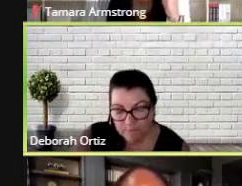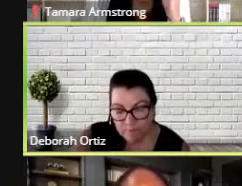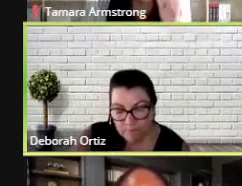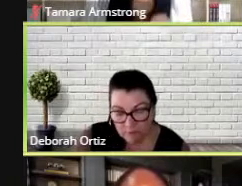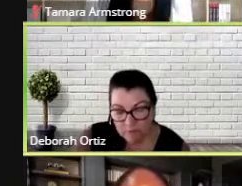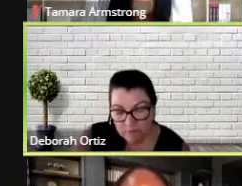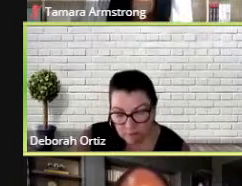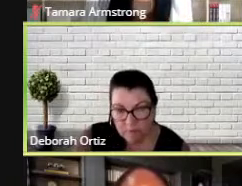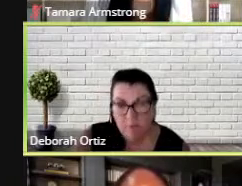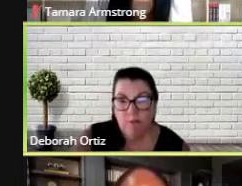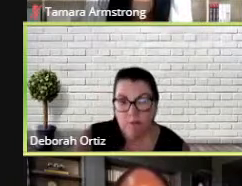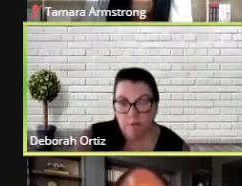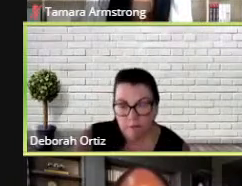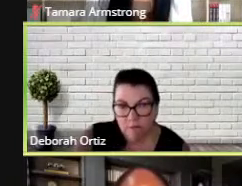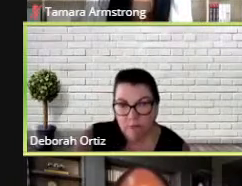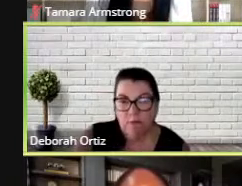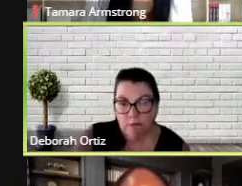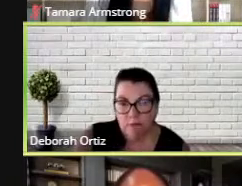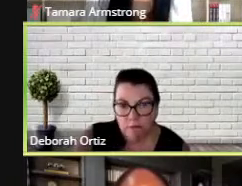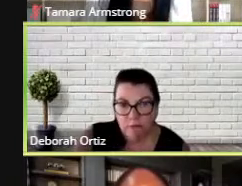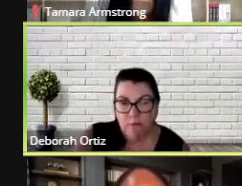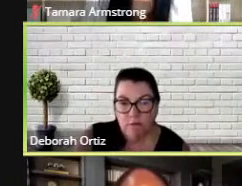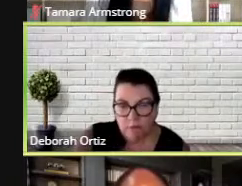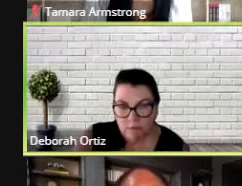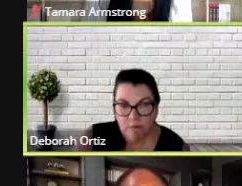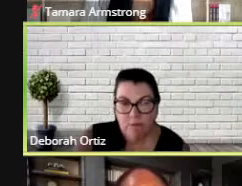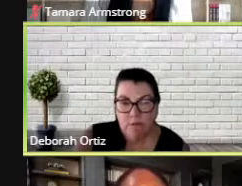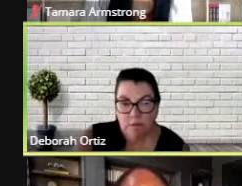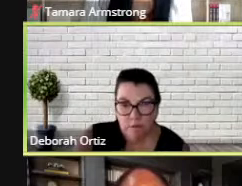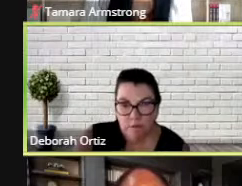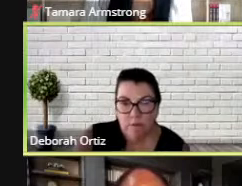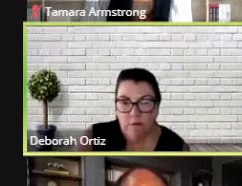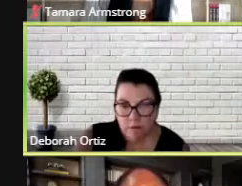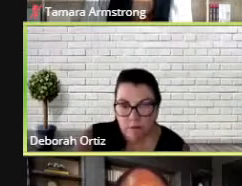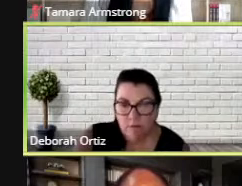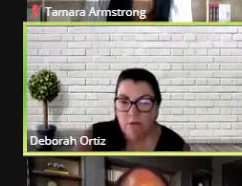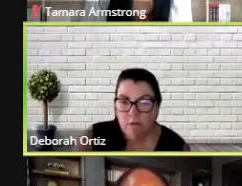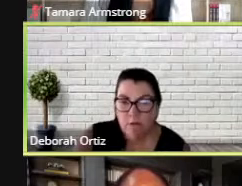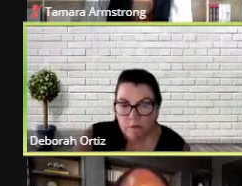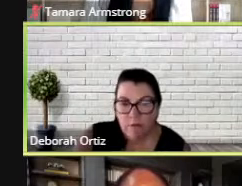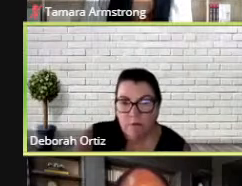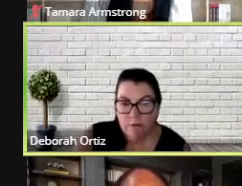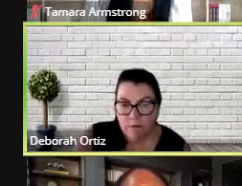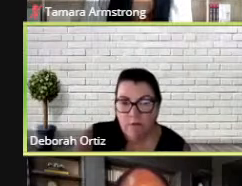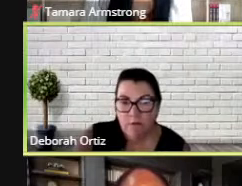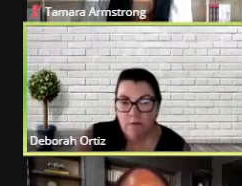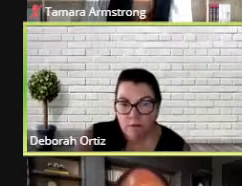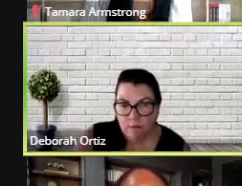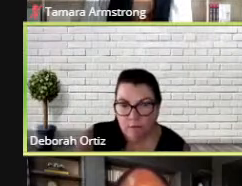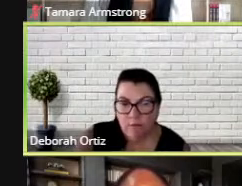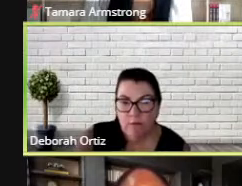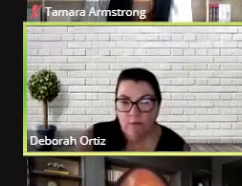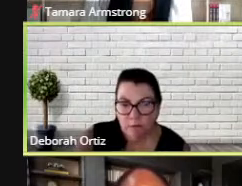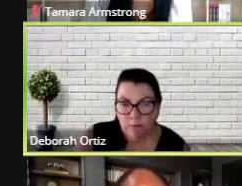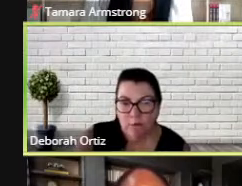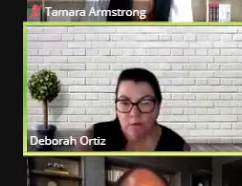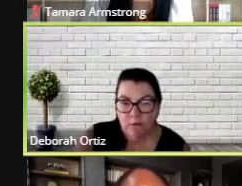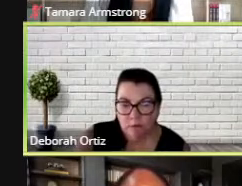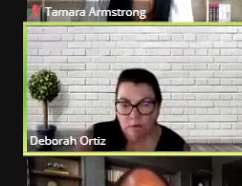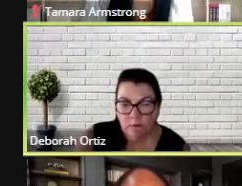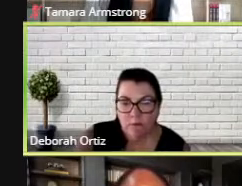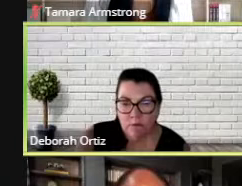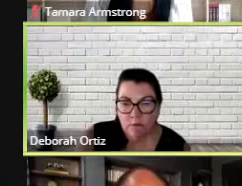pass that on to my students who take it home to their younger siblings, to their children, to their